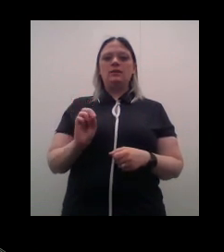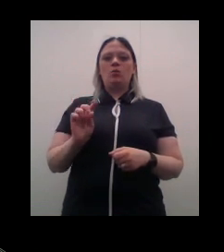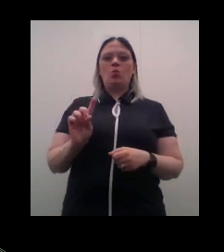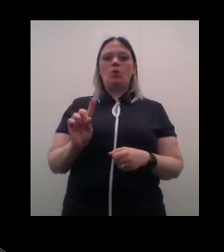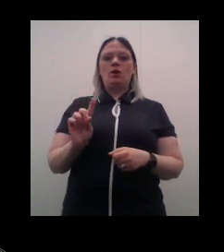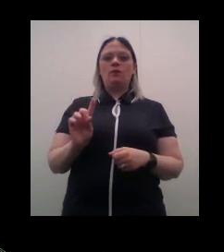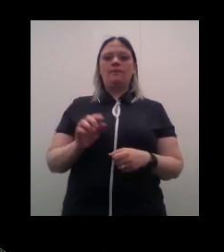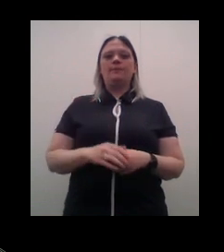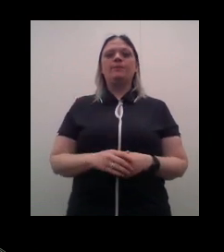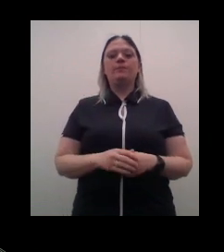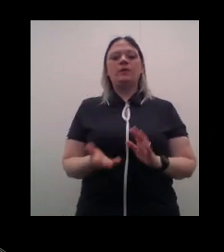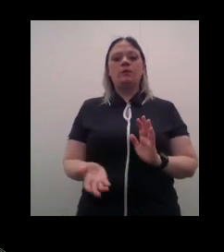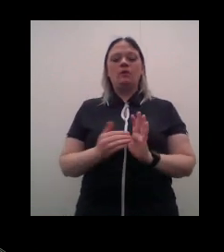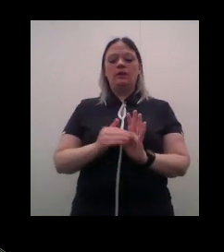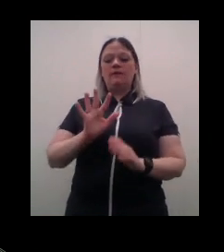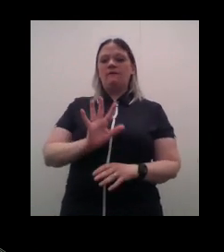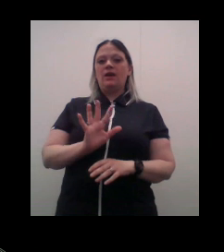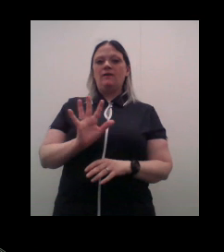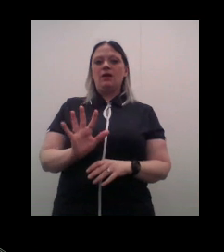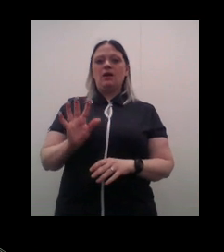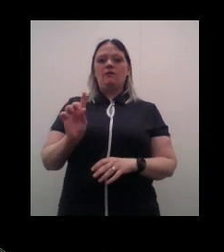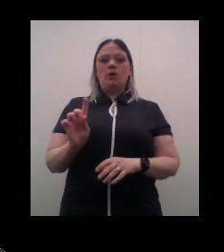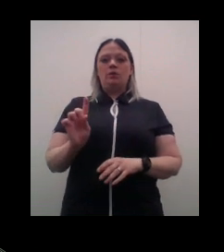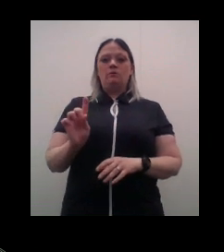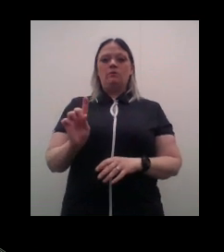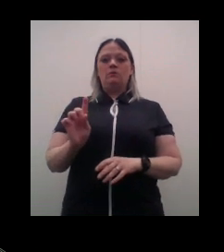716-551-4301. Once again, that's